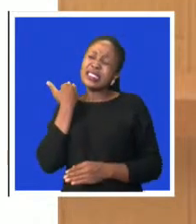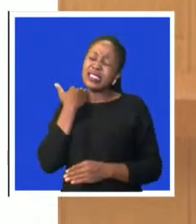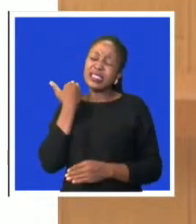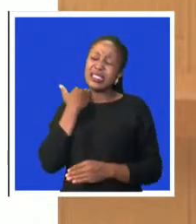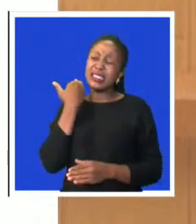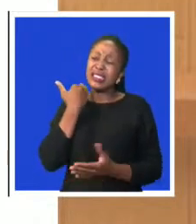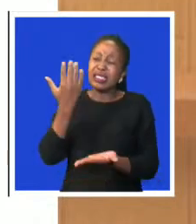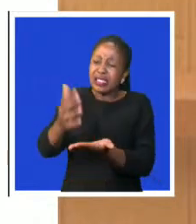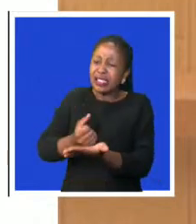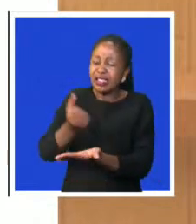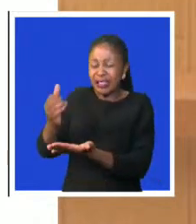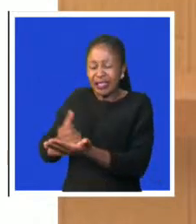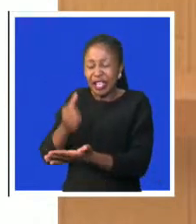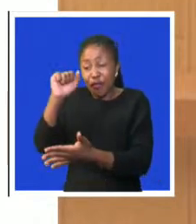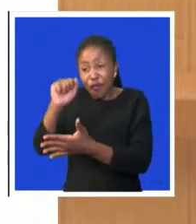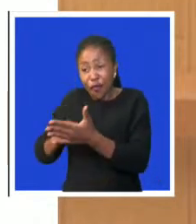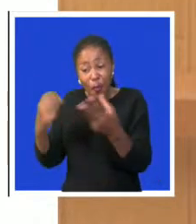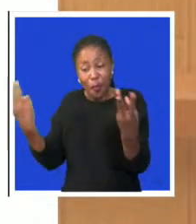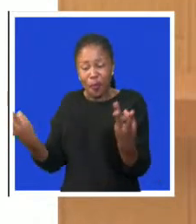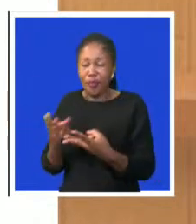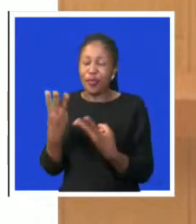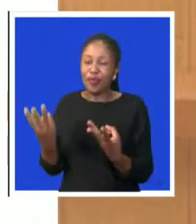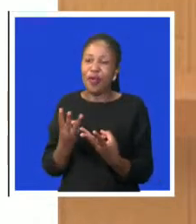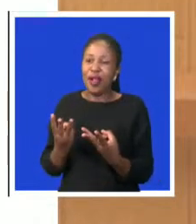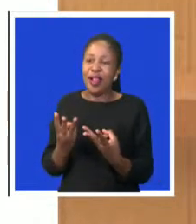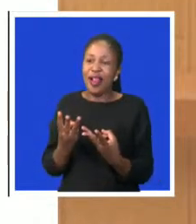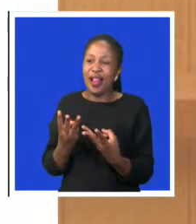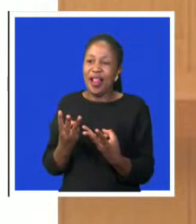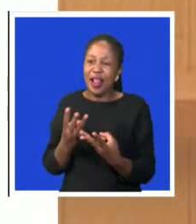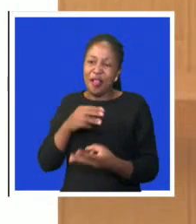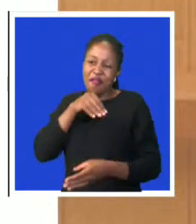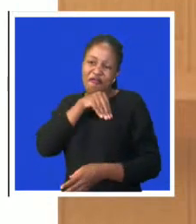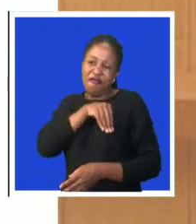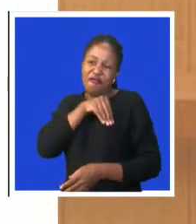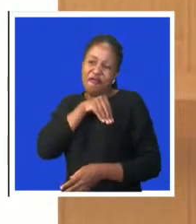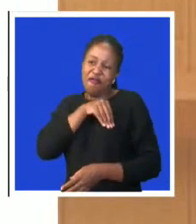for themselves. This, dear Lena, led to them